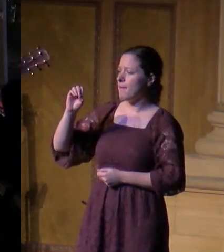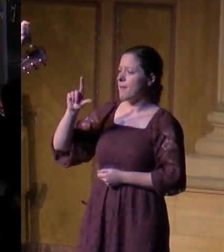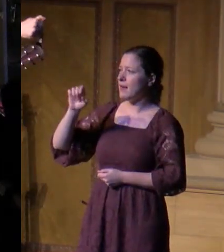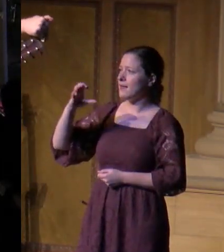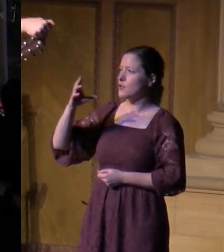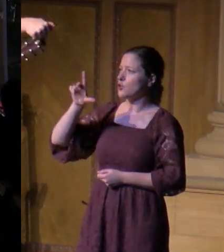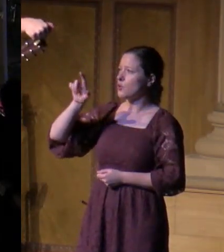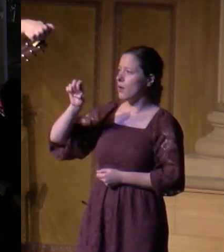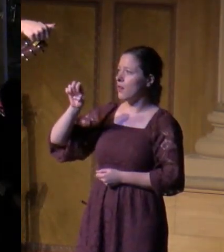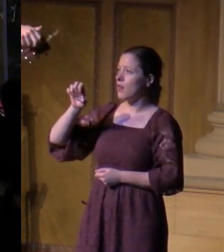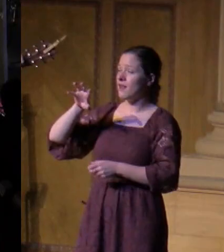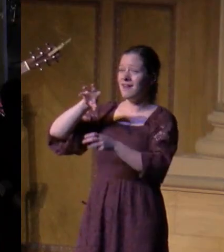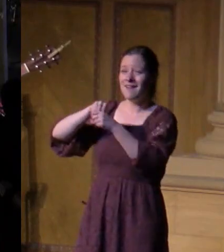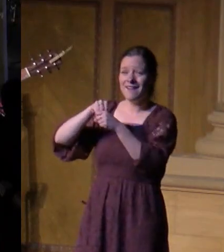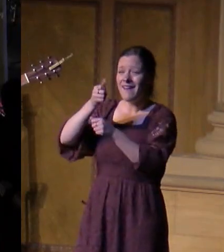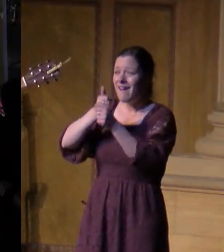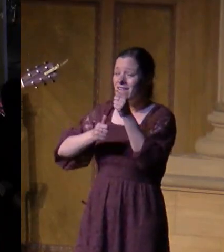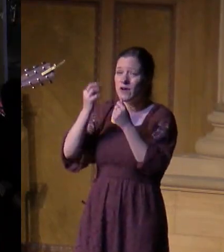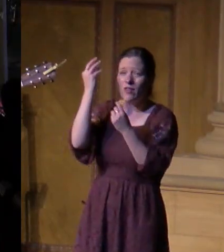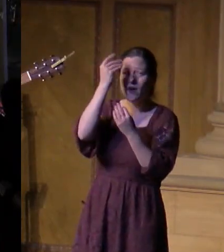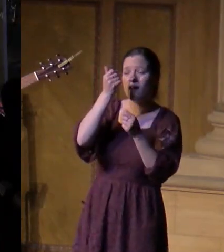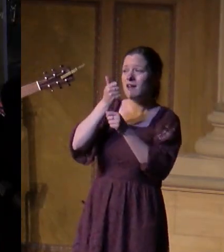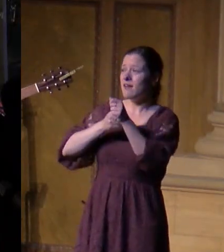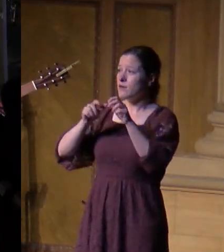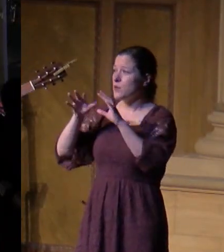every thought and word and deed that occurs